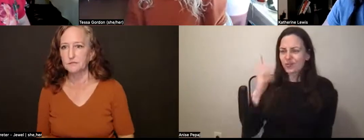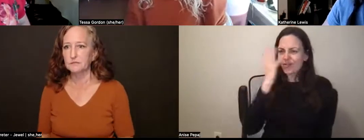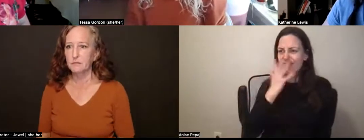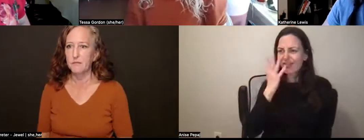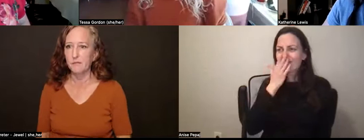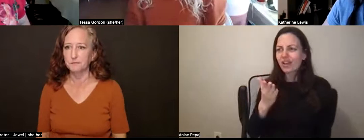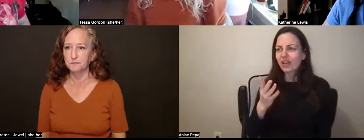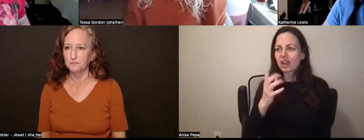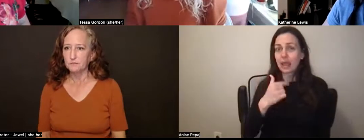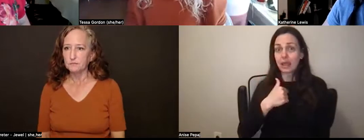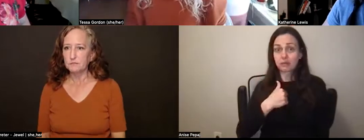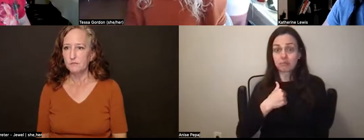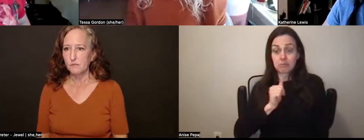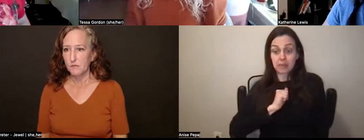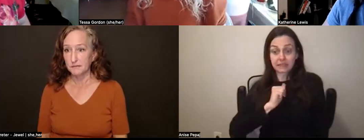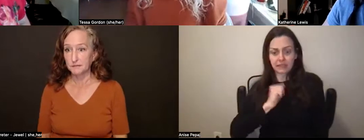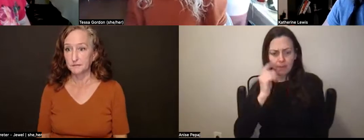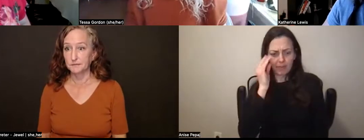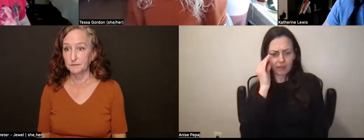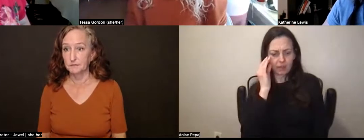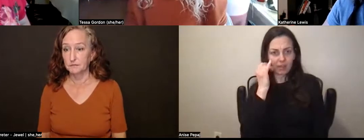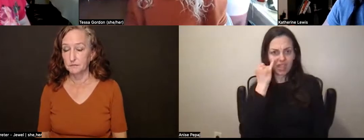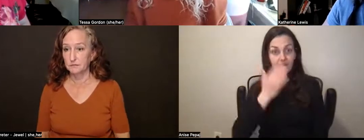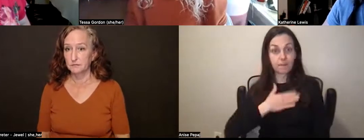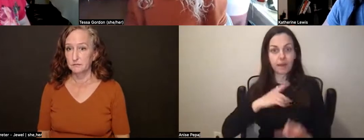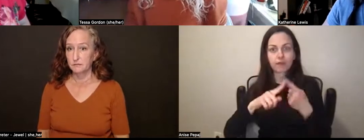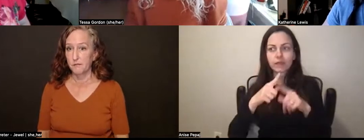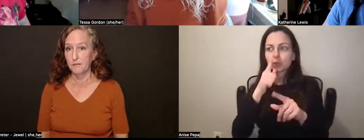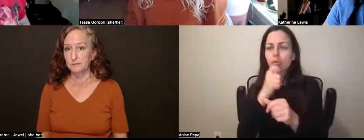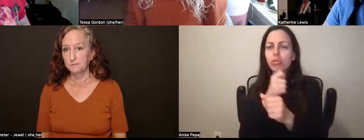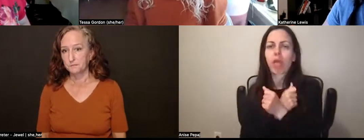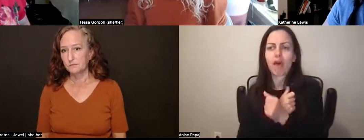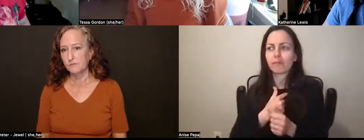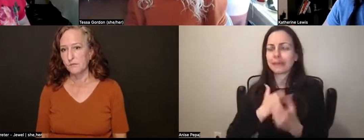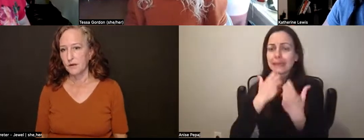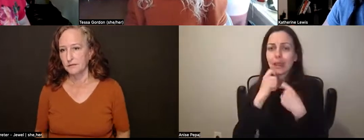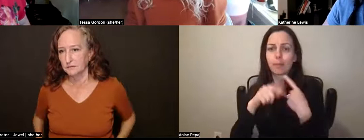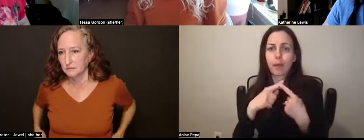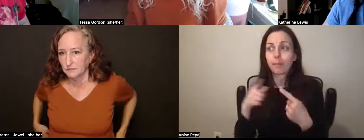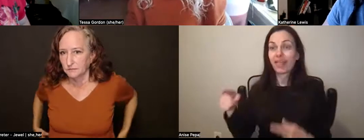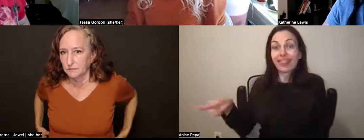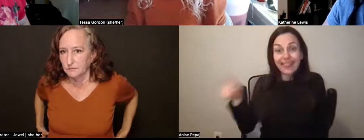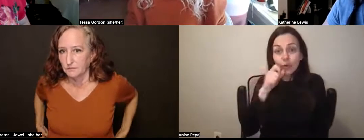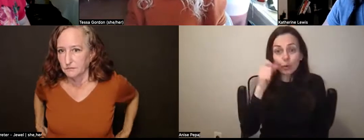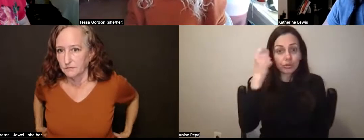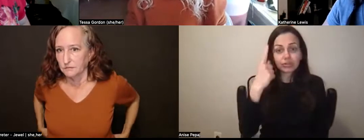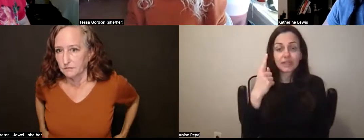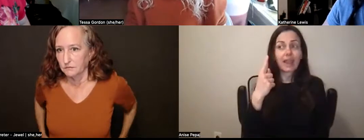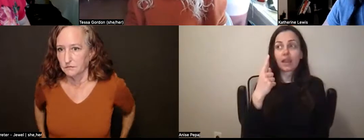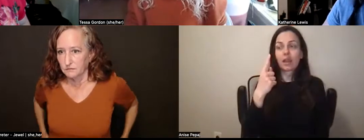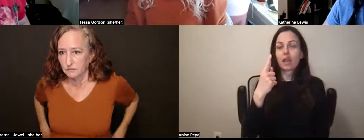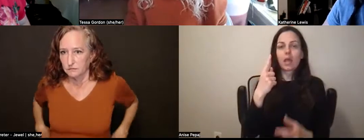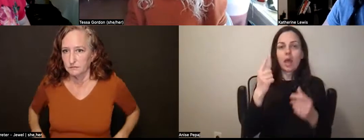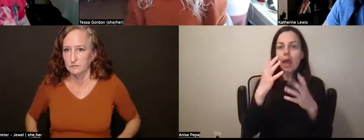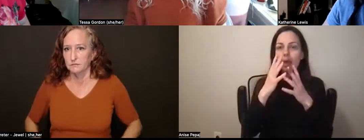to myself, if my friends who love me and care about me don't understand the magnitude of